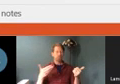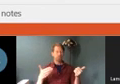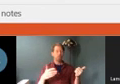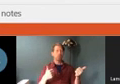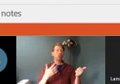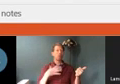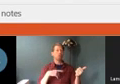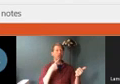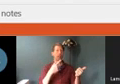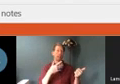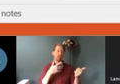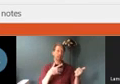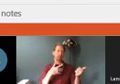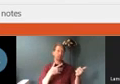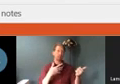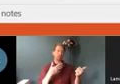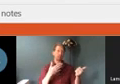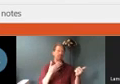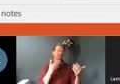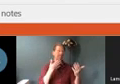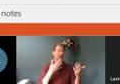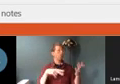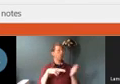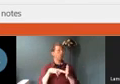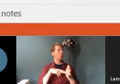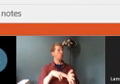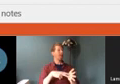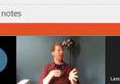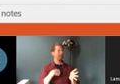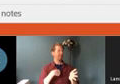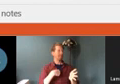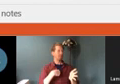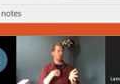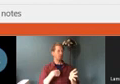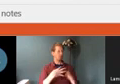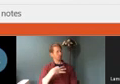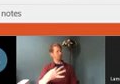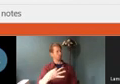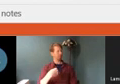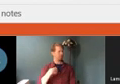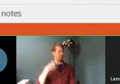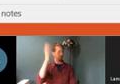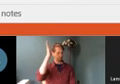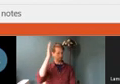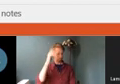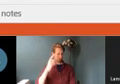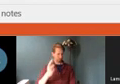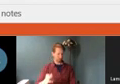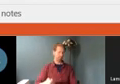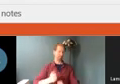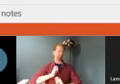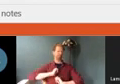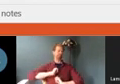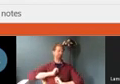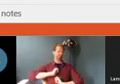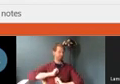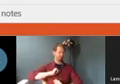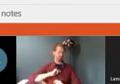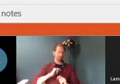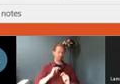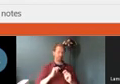to thank everyone who put my name forward to this award, who selected me and who awarded me this